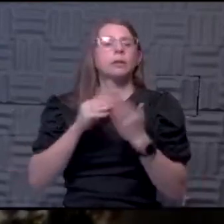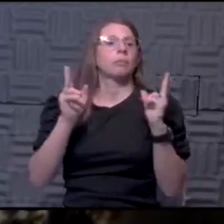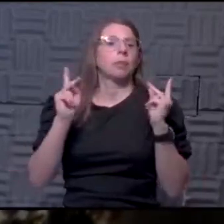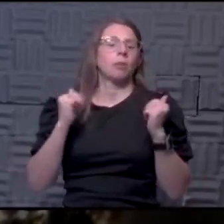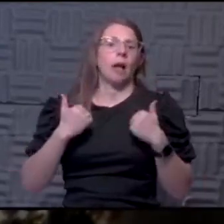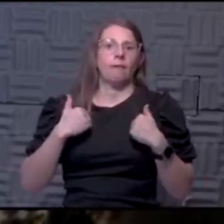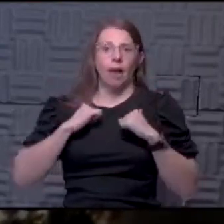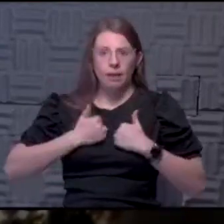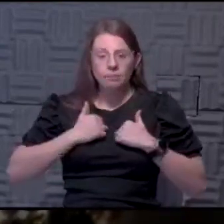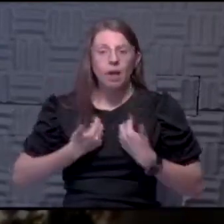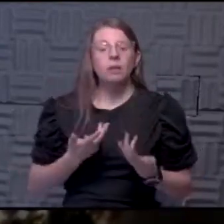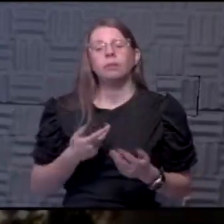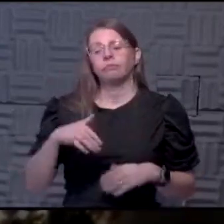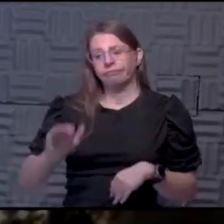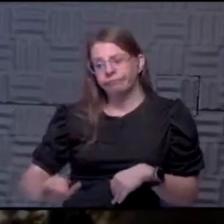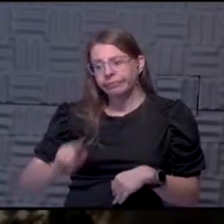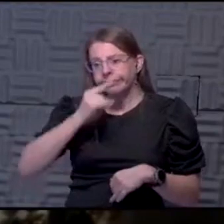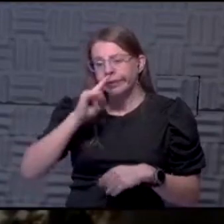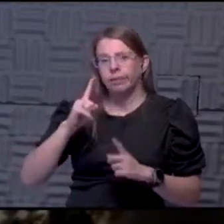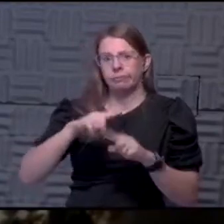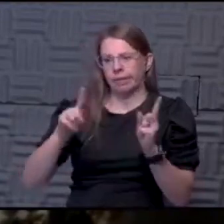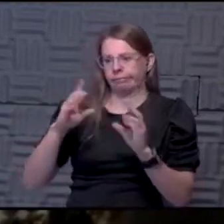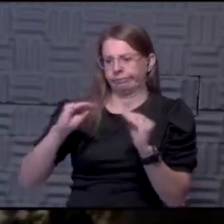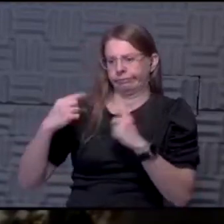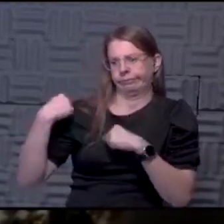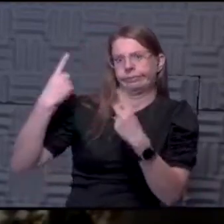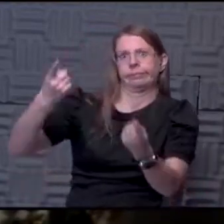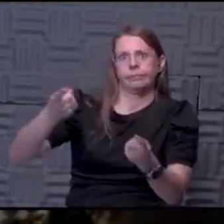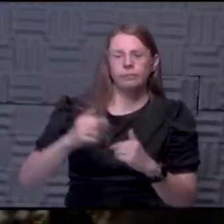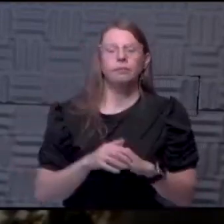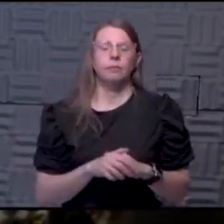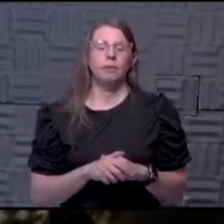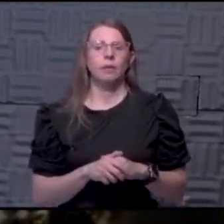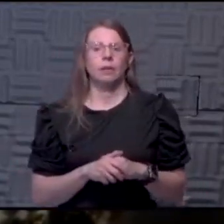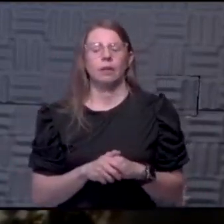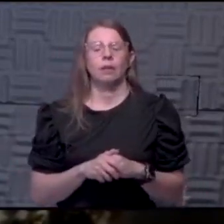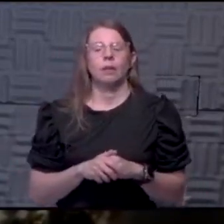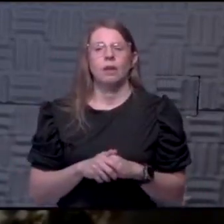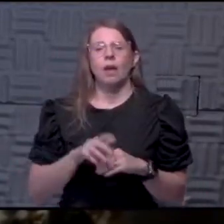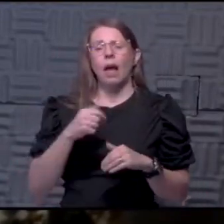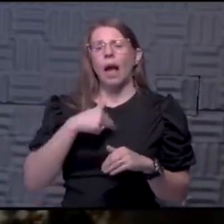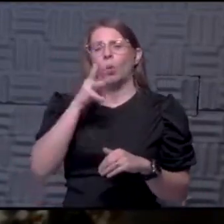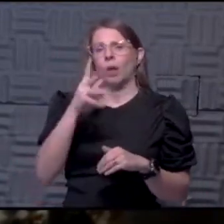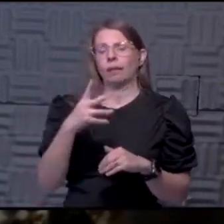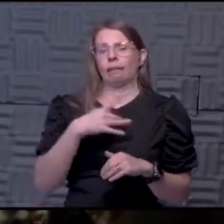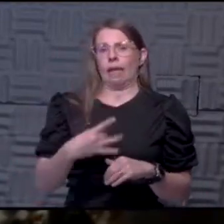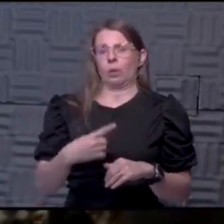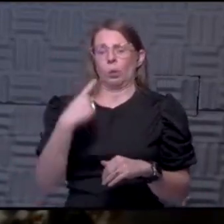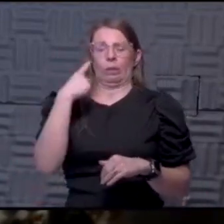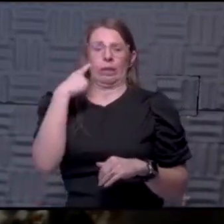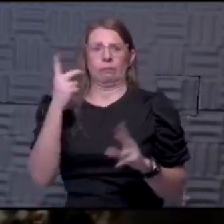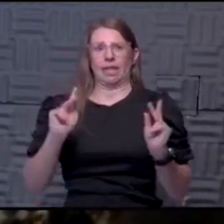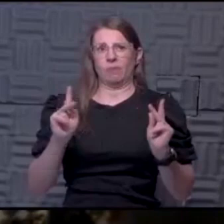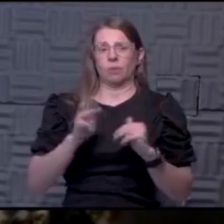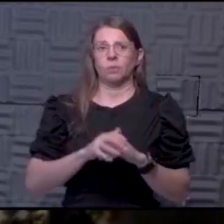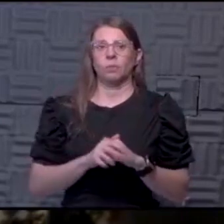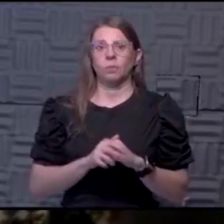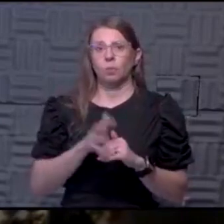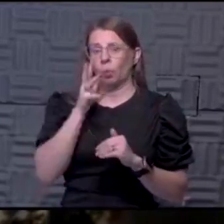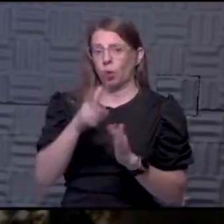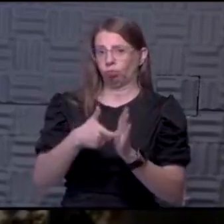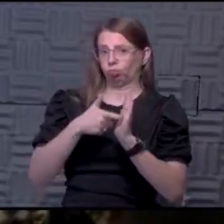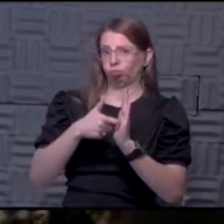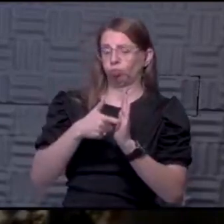asthma when they're a kid and haven't had it since. I would like to think that people will really